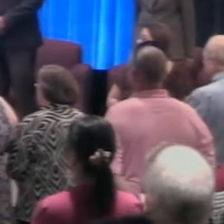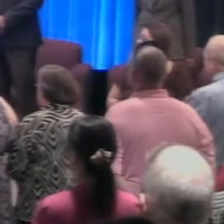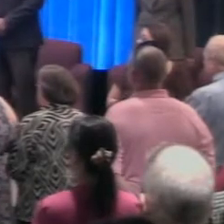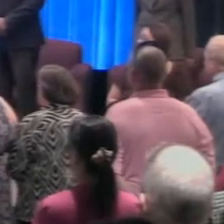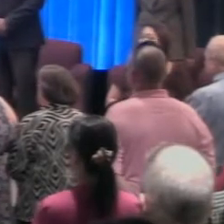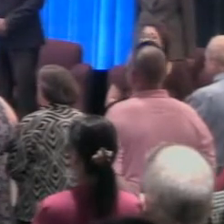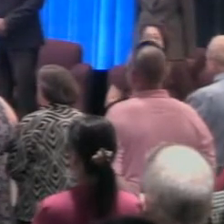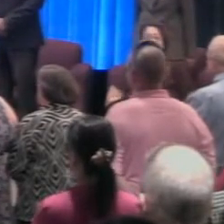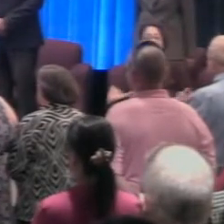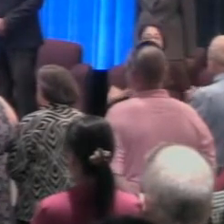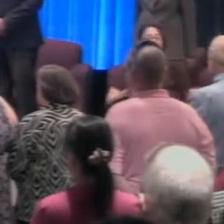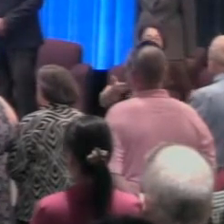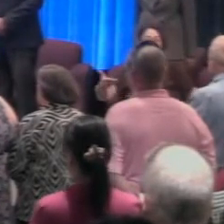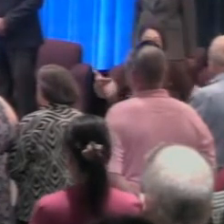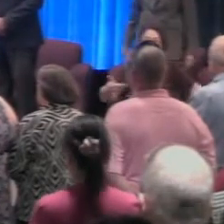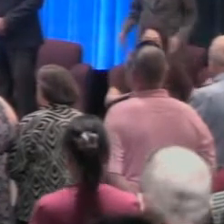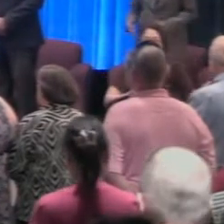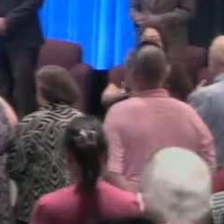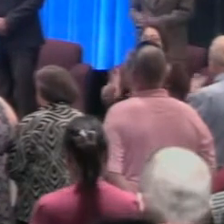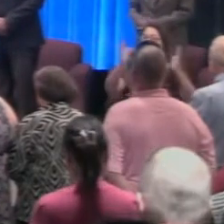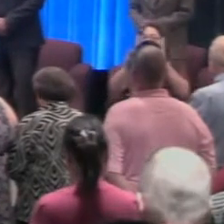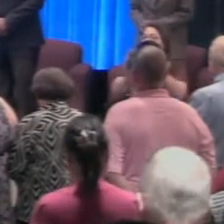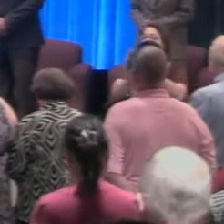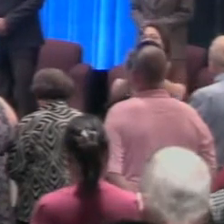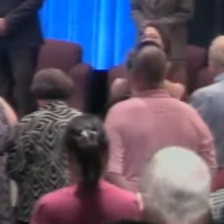I invite you into a time of prayer.